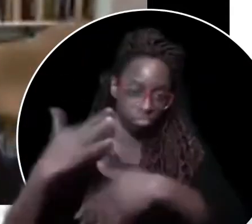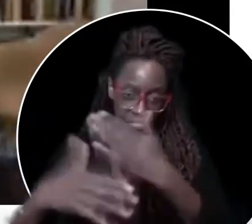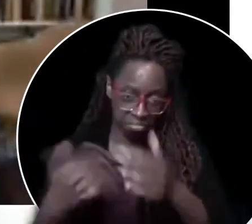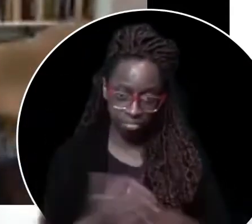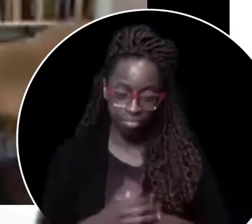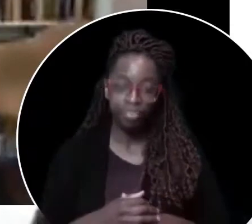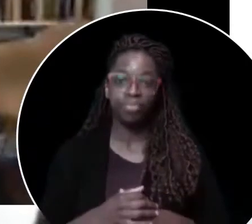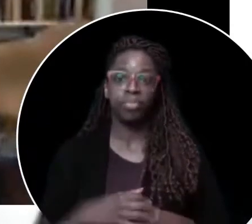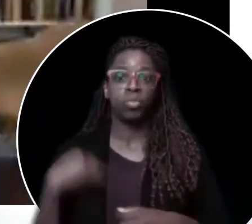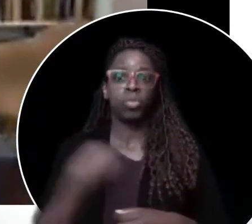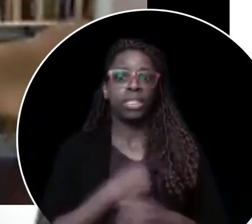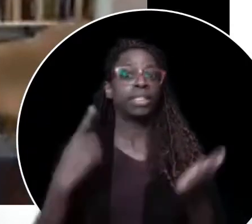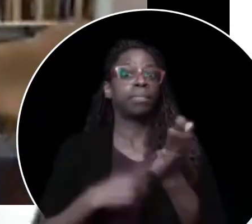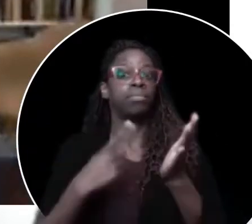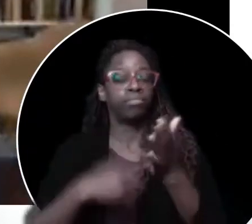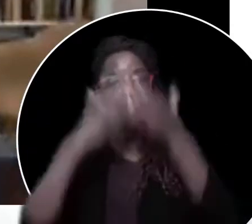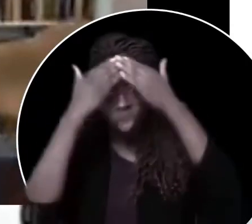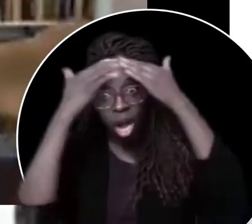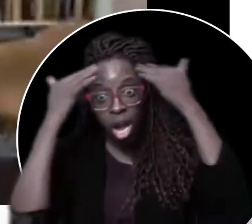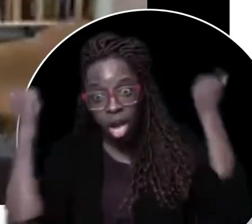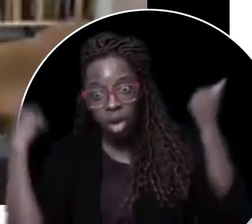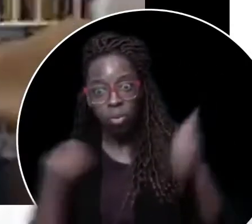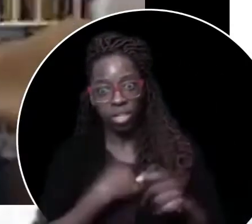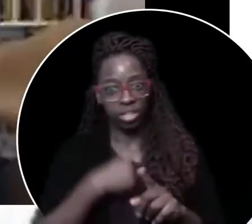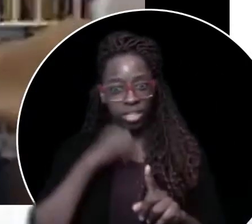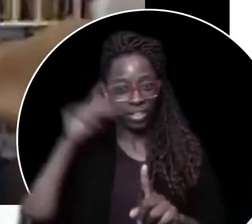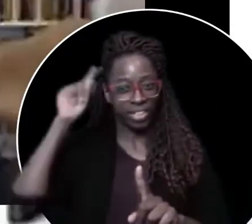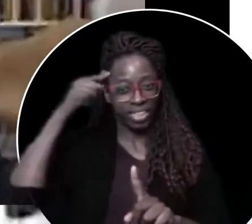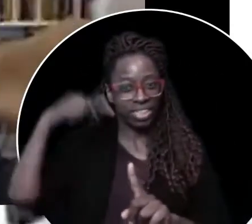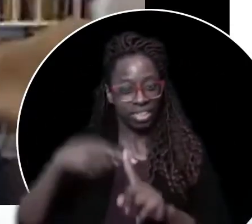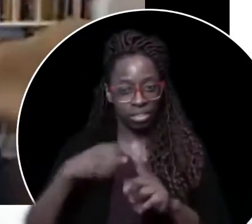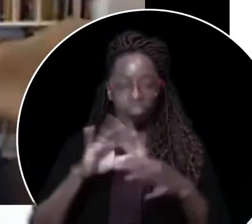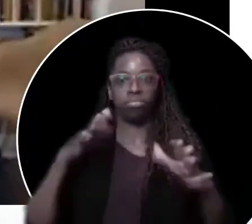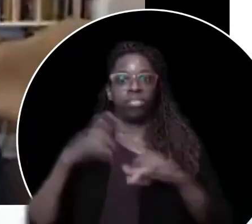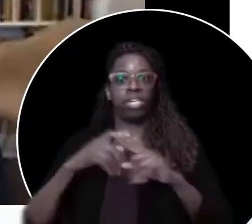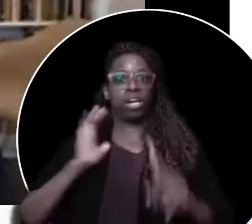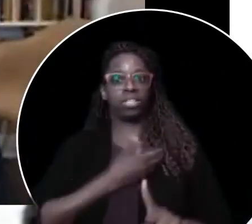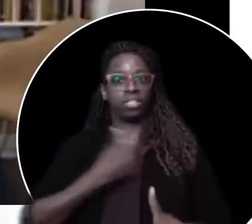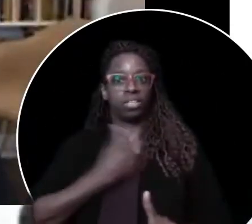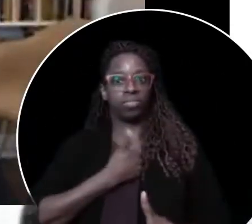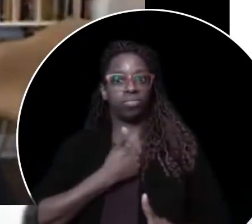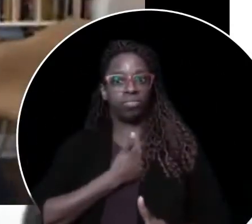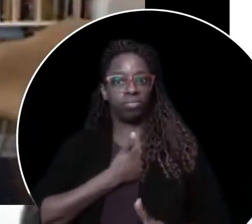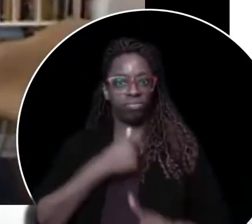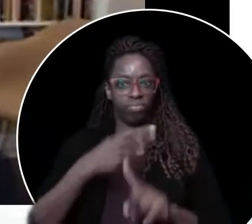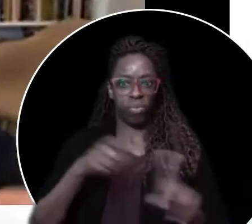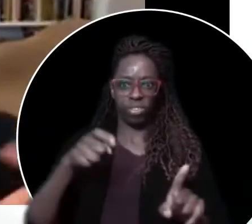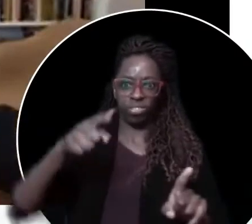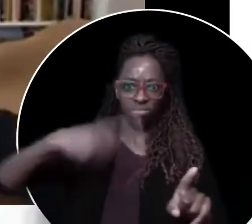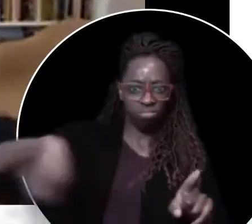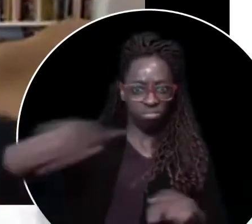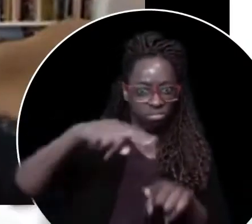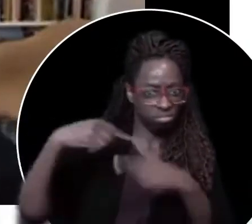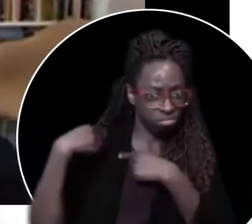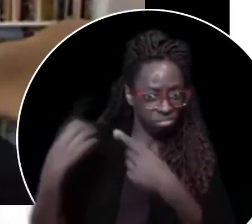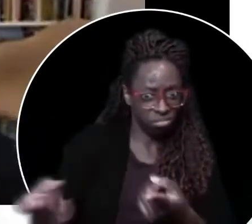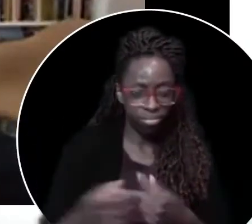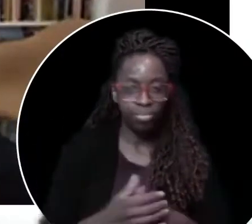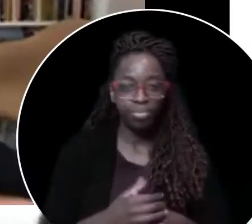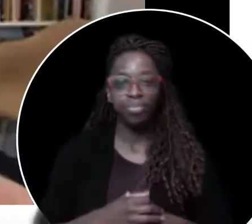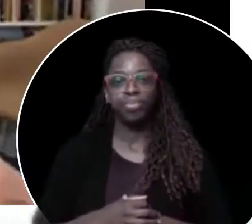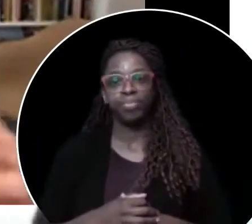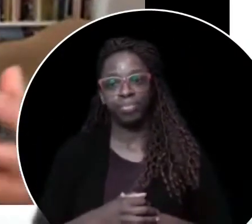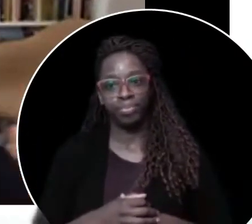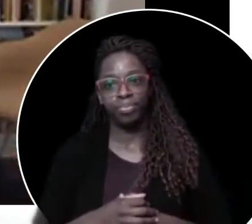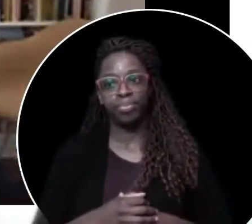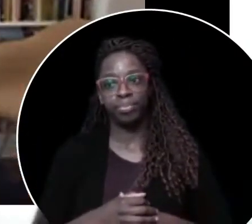from this sense that the U.S. is the center of the world. And we therefore don't look towards